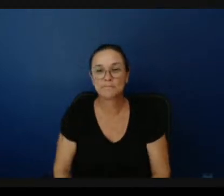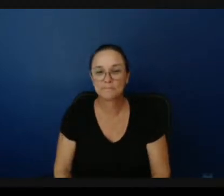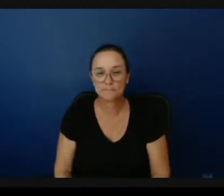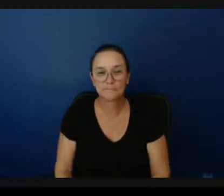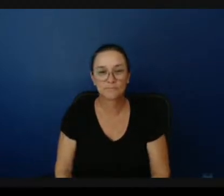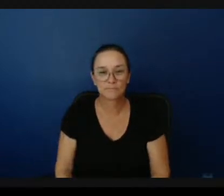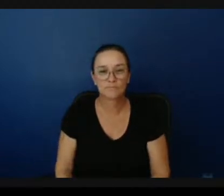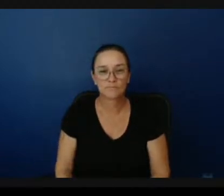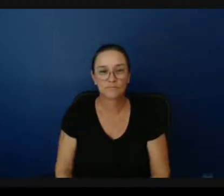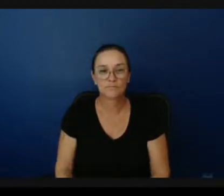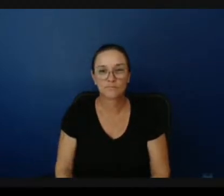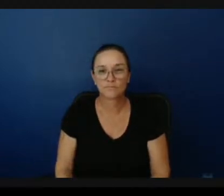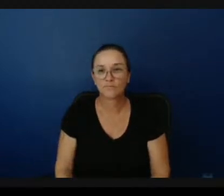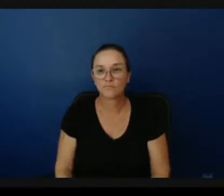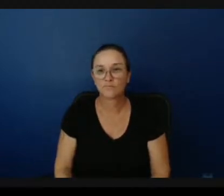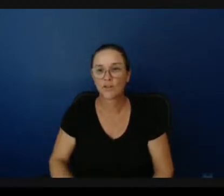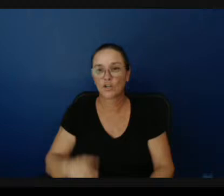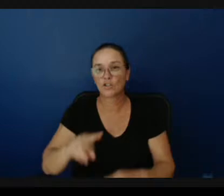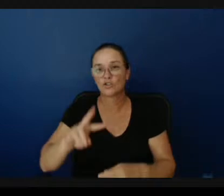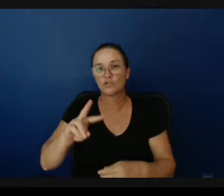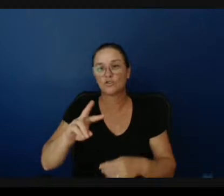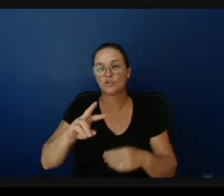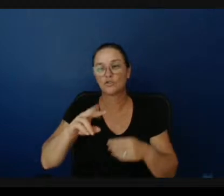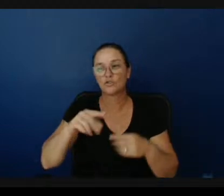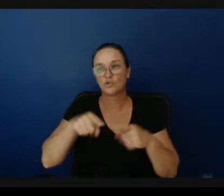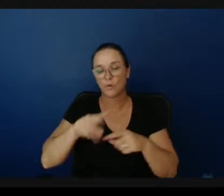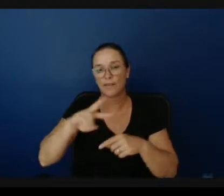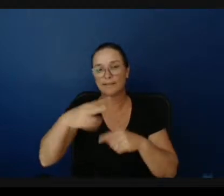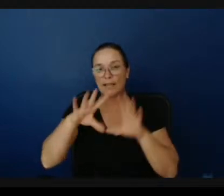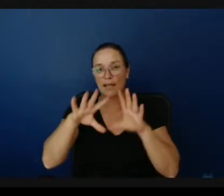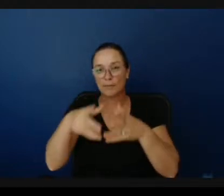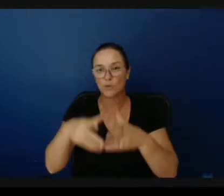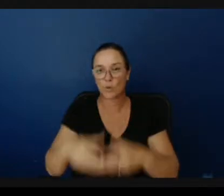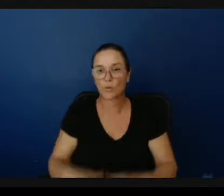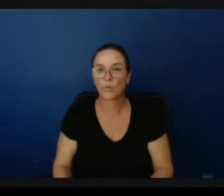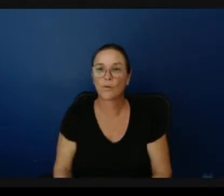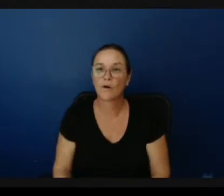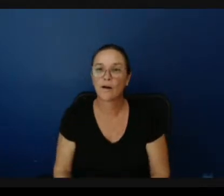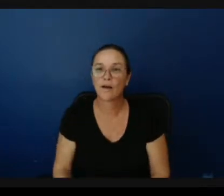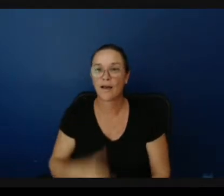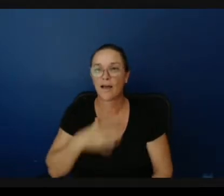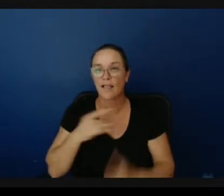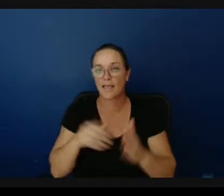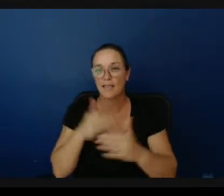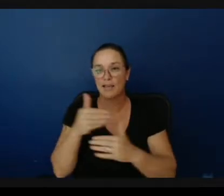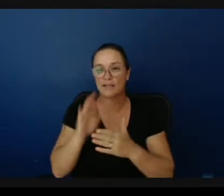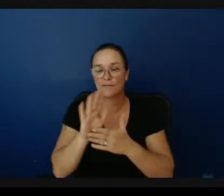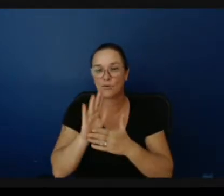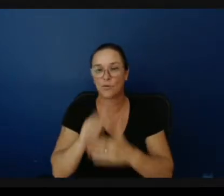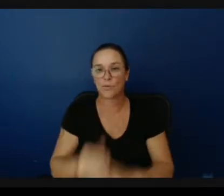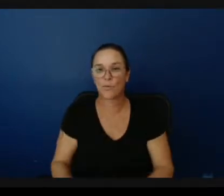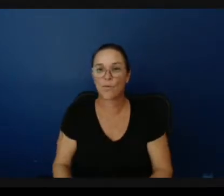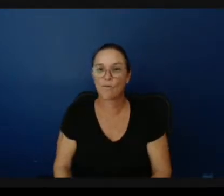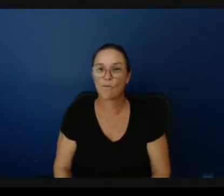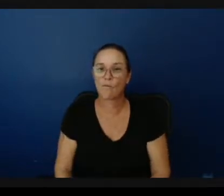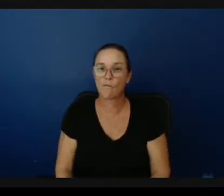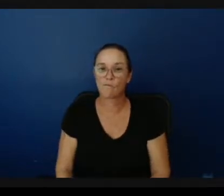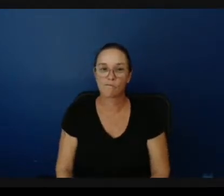the episode 2. Then we have another video. I really like this next video. Oh.